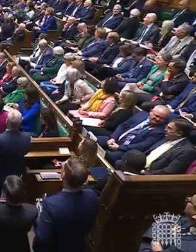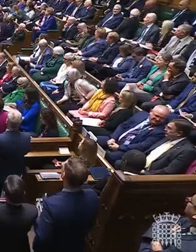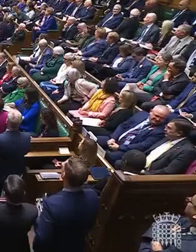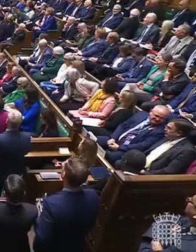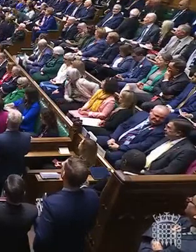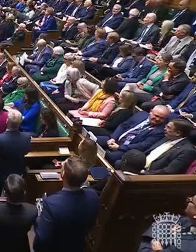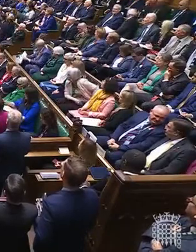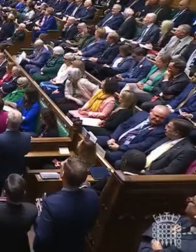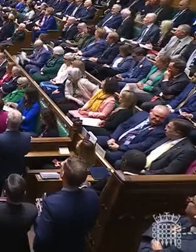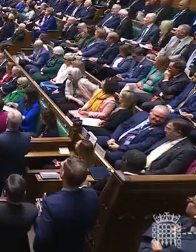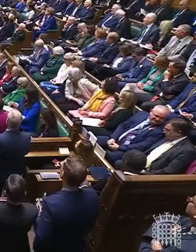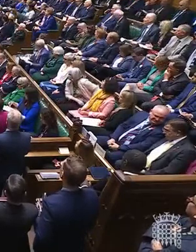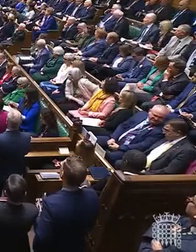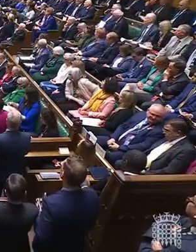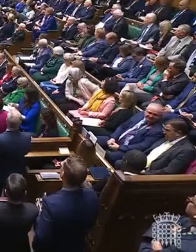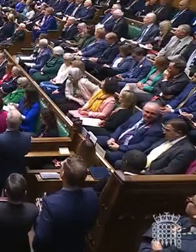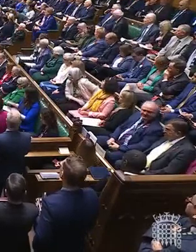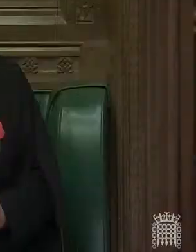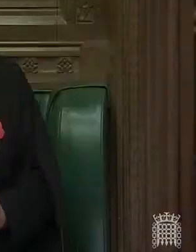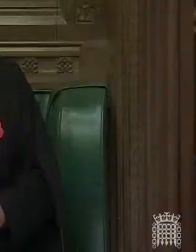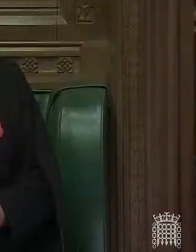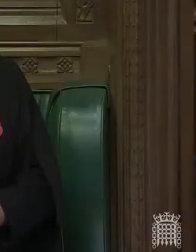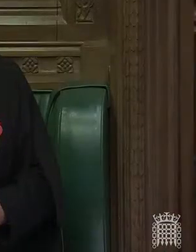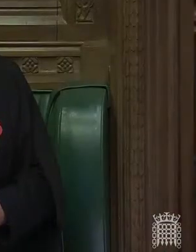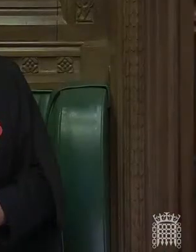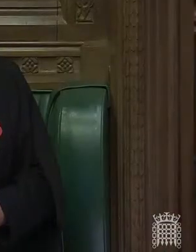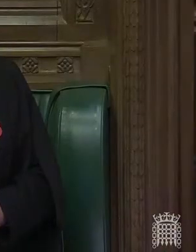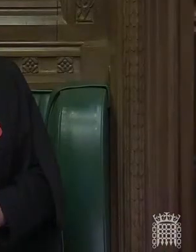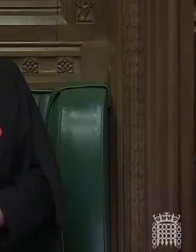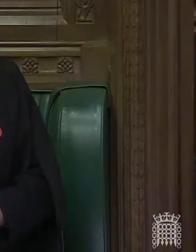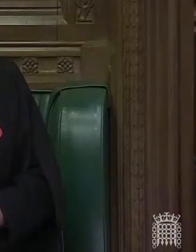Can I, first of all, welcome the Leader of the Opposition?